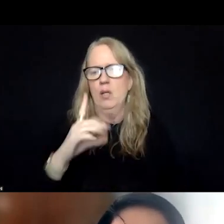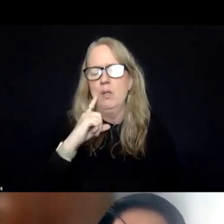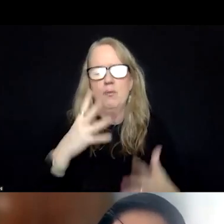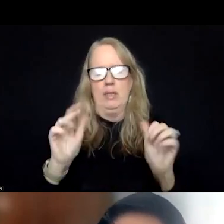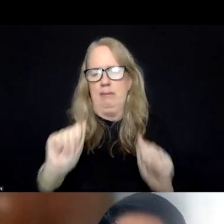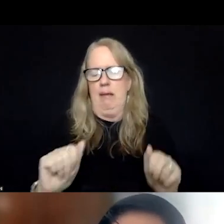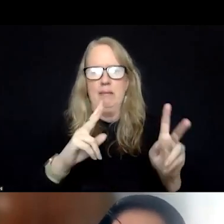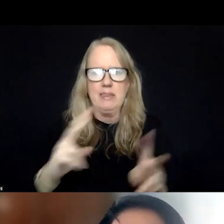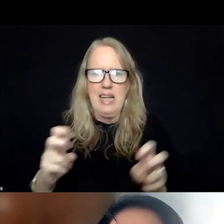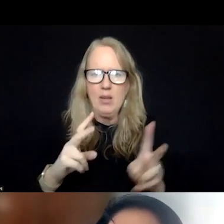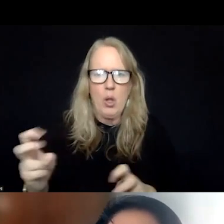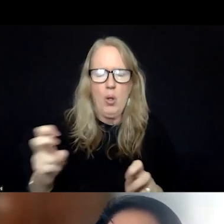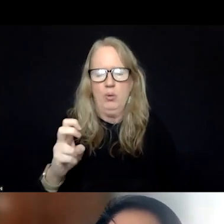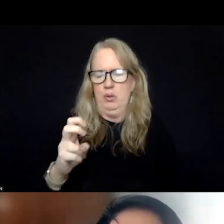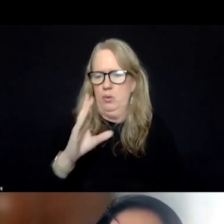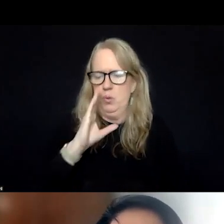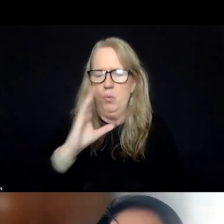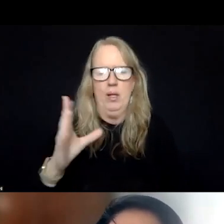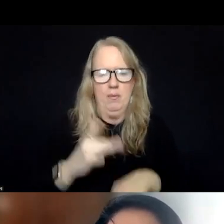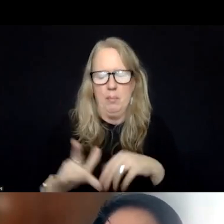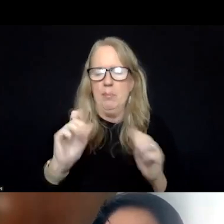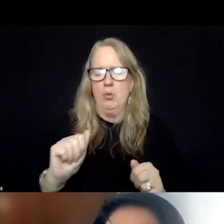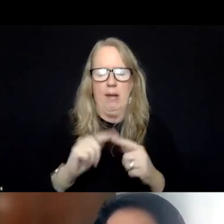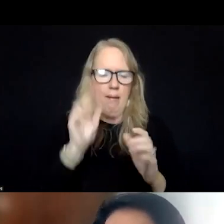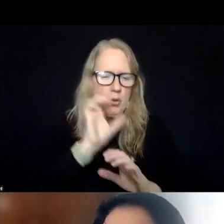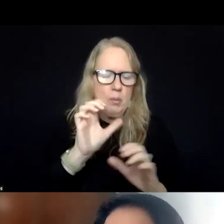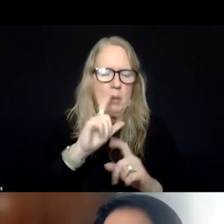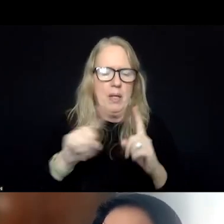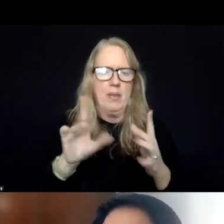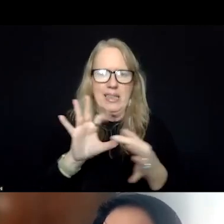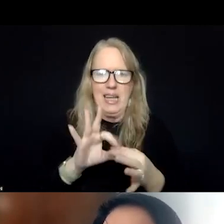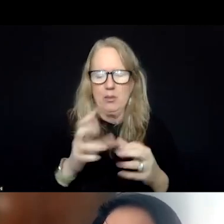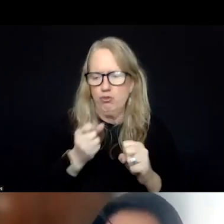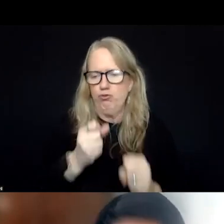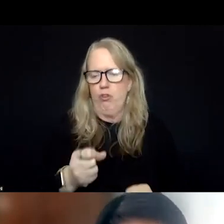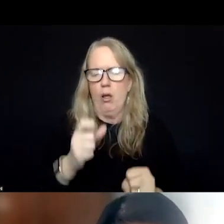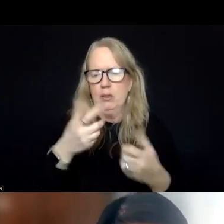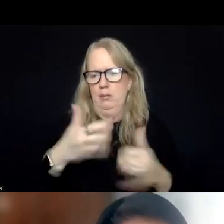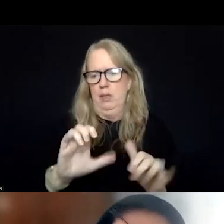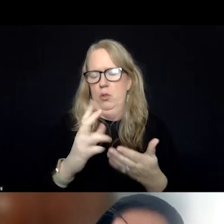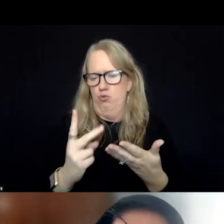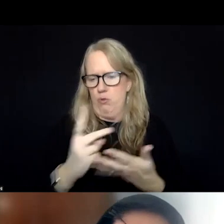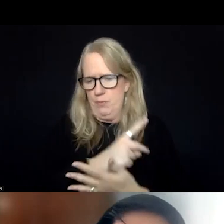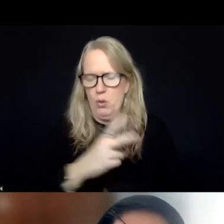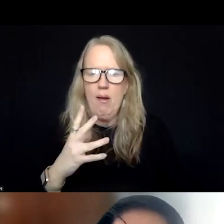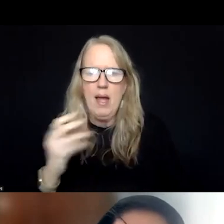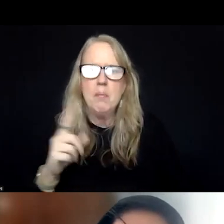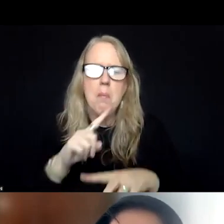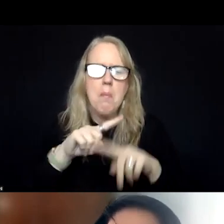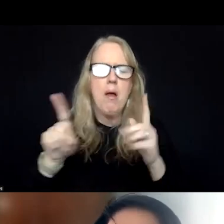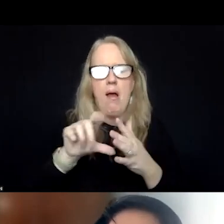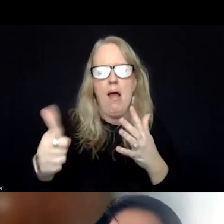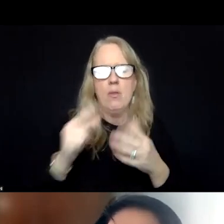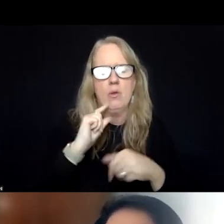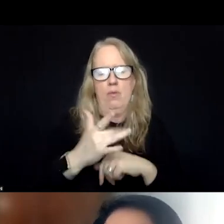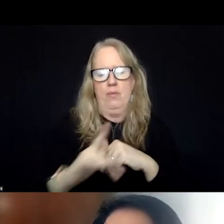download them. These slides will be available. You can just Google some of these. The Connected and Strong one is still in review, but the other ones are available,